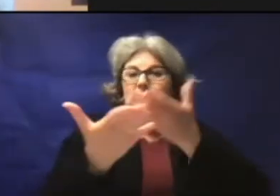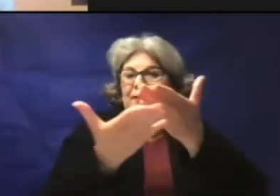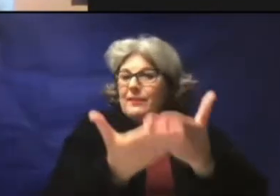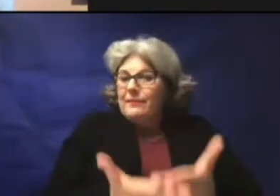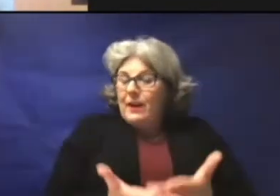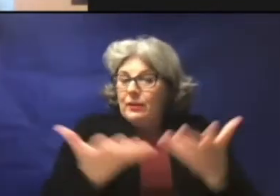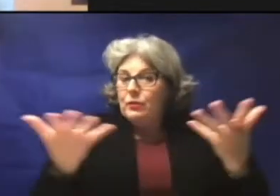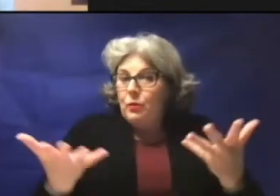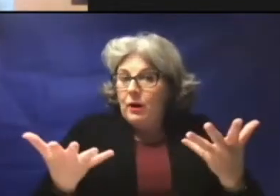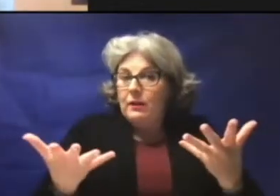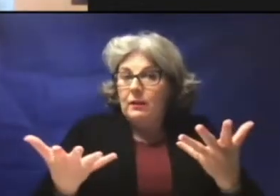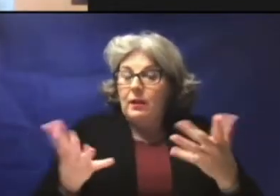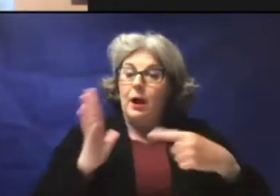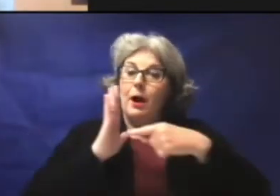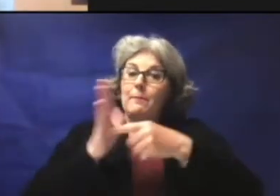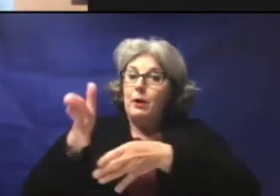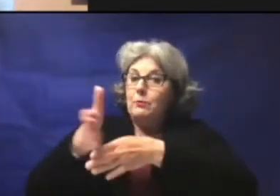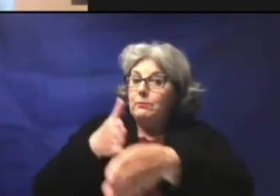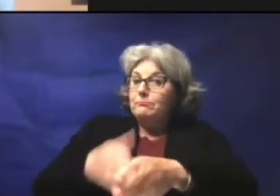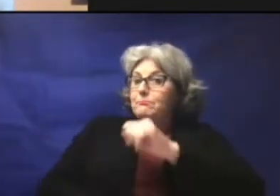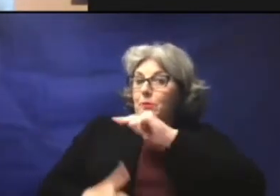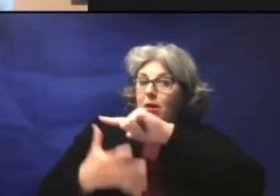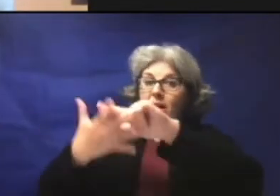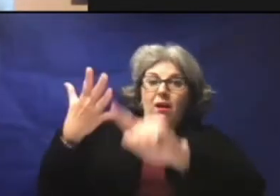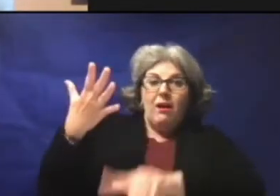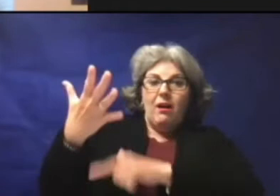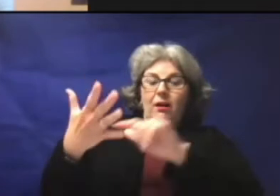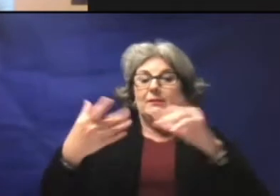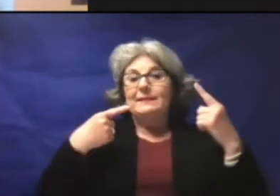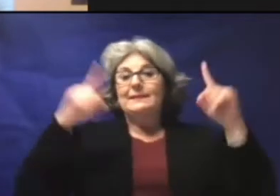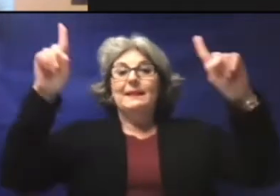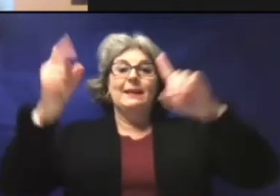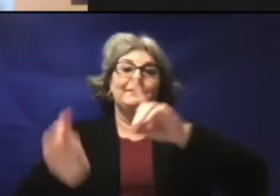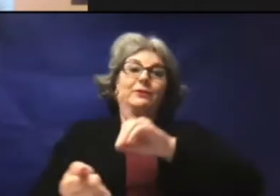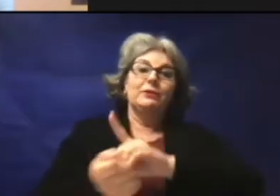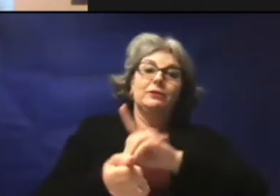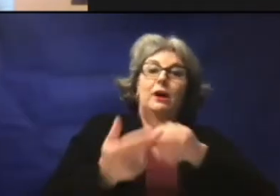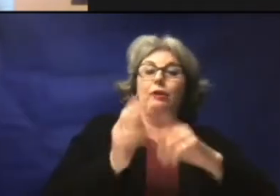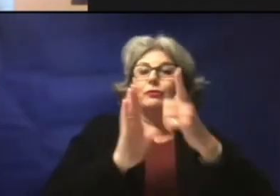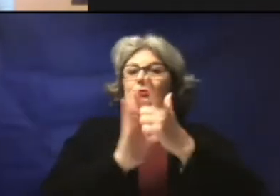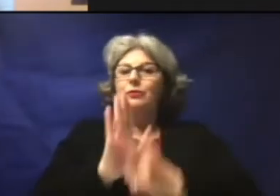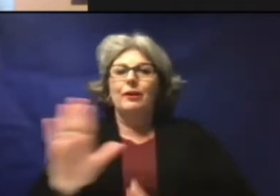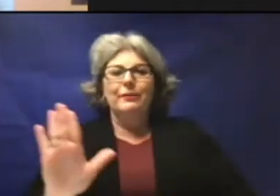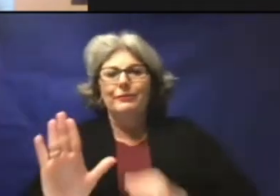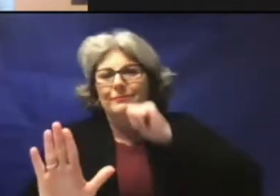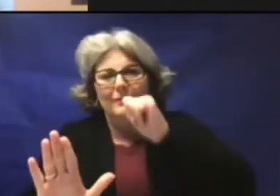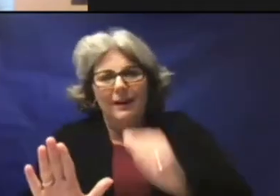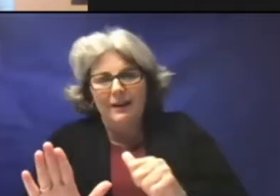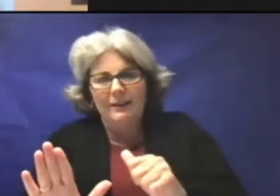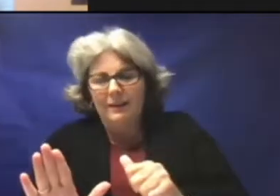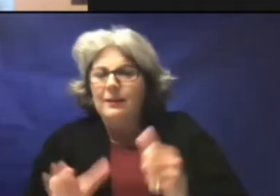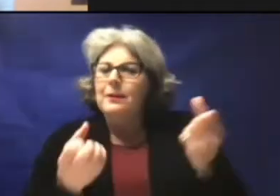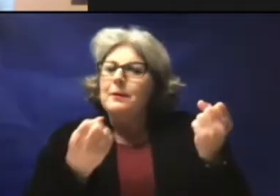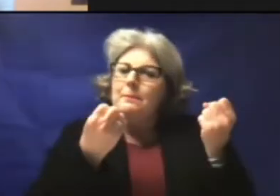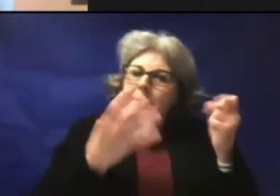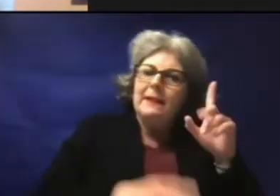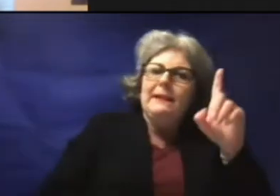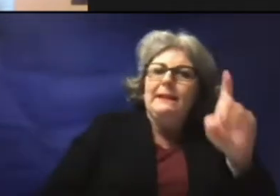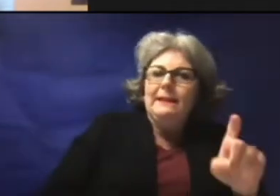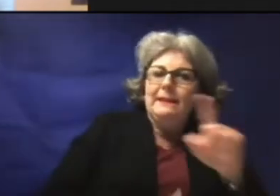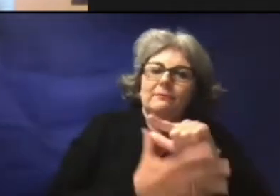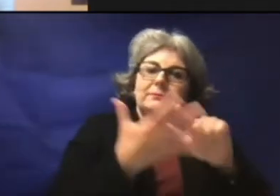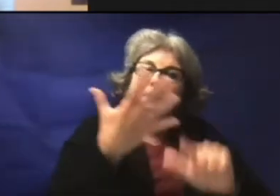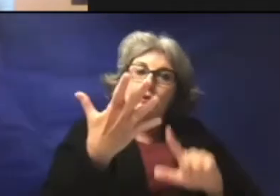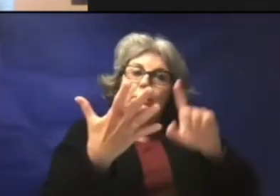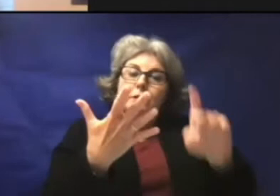is we are not a model minority with all successful doctors and lawyers. We have so many needs, and those needs